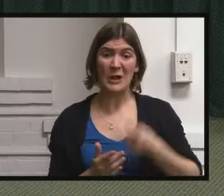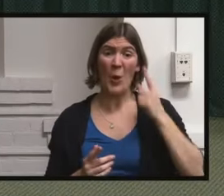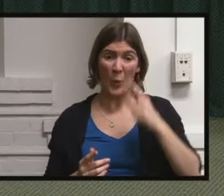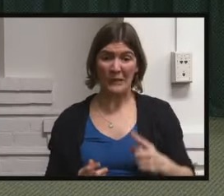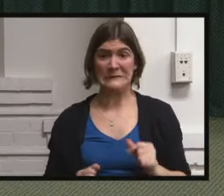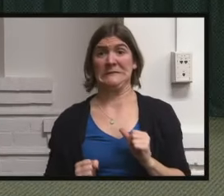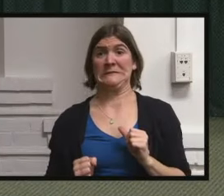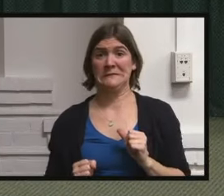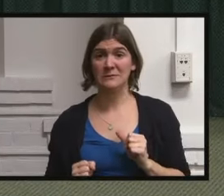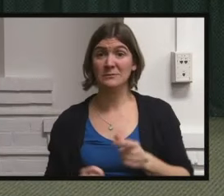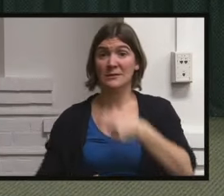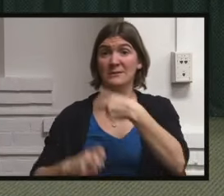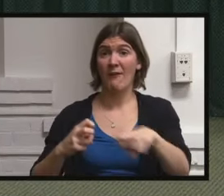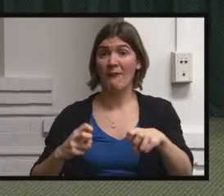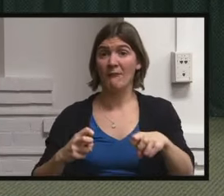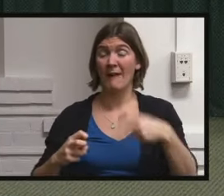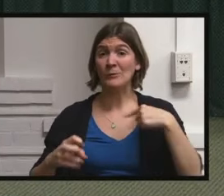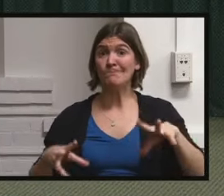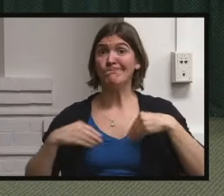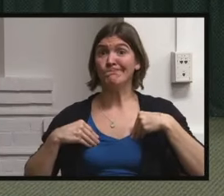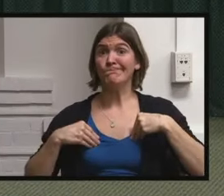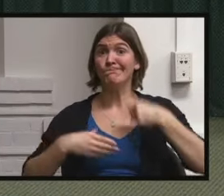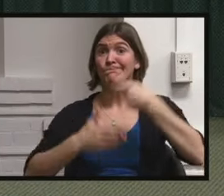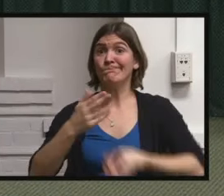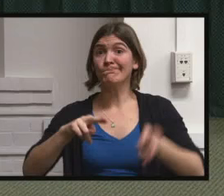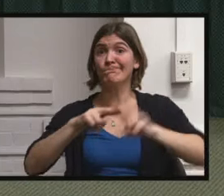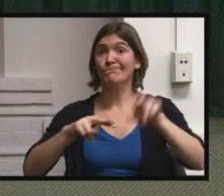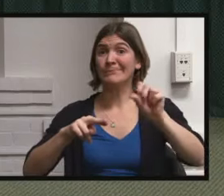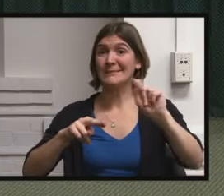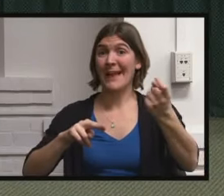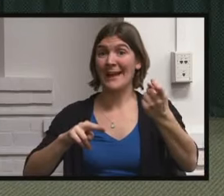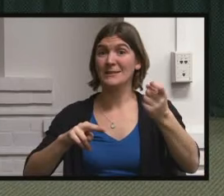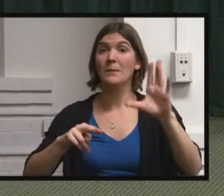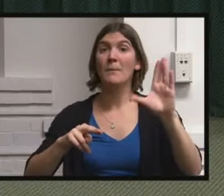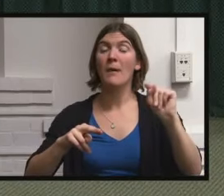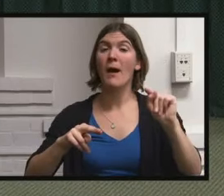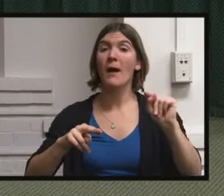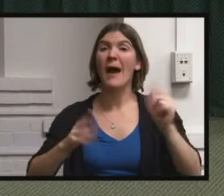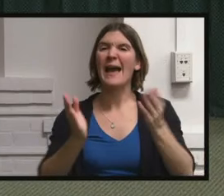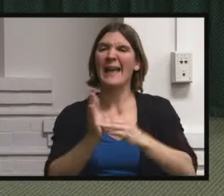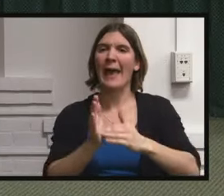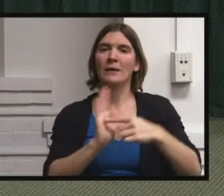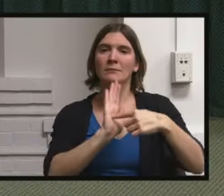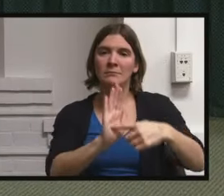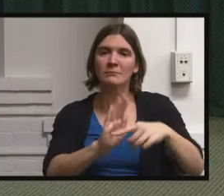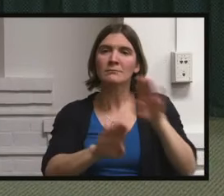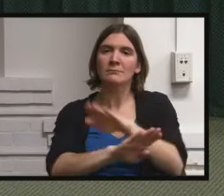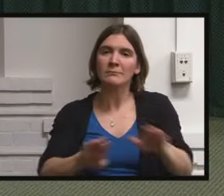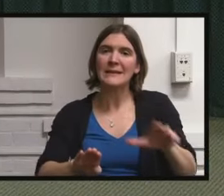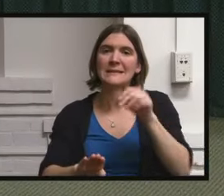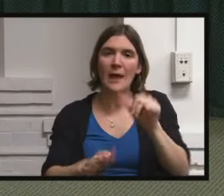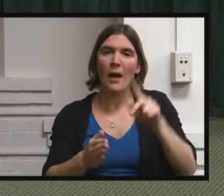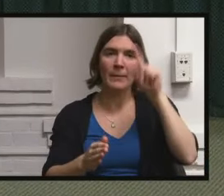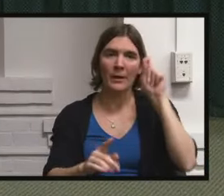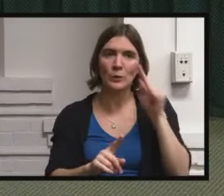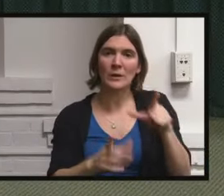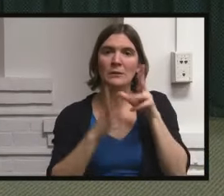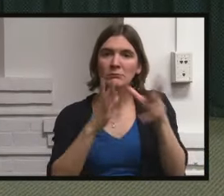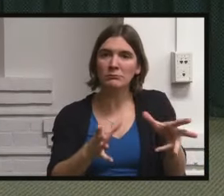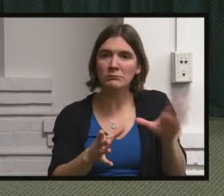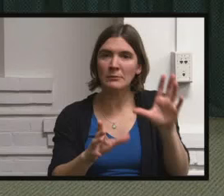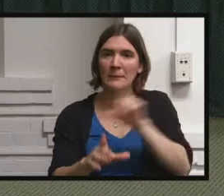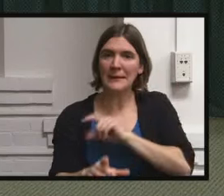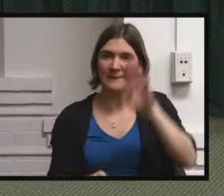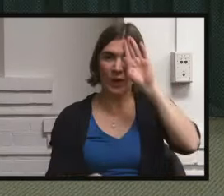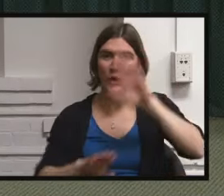degree. But, so it is no reflection on, on our departments. So it's, and I think that